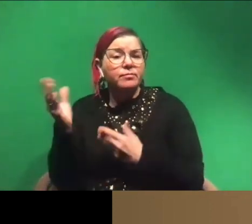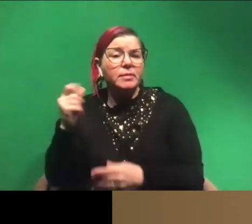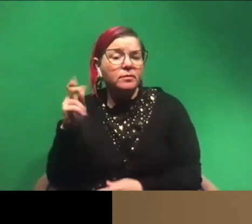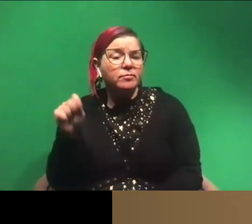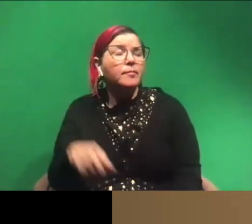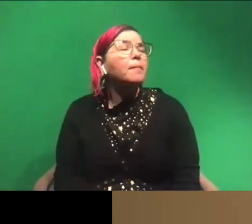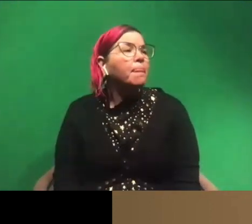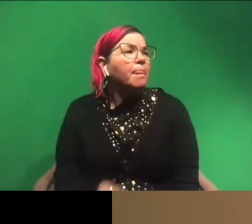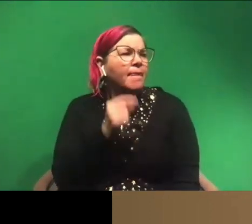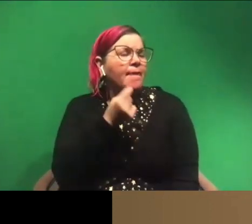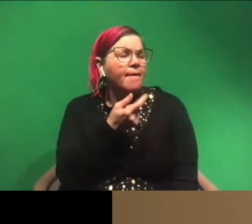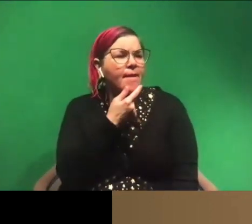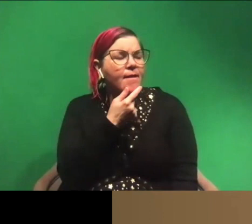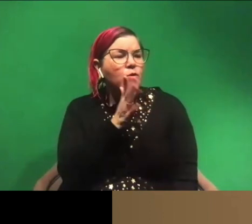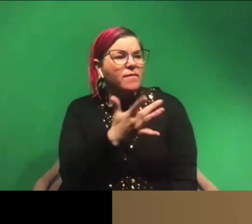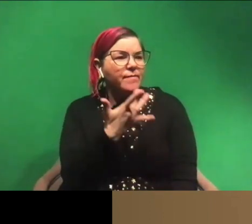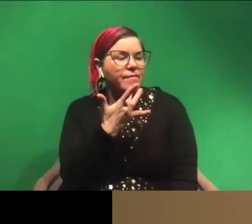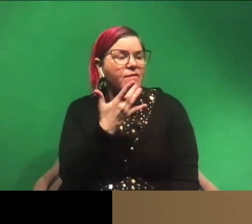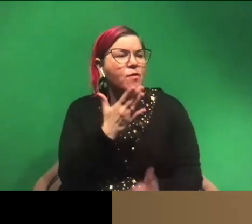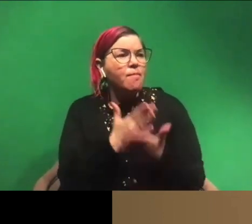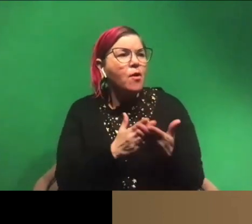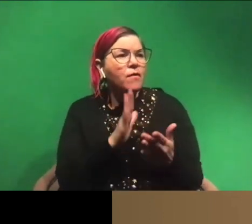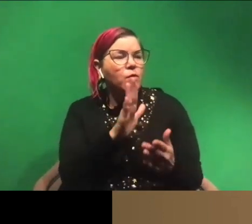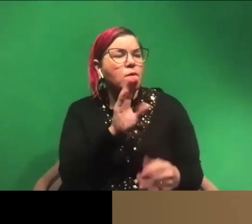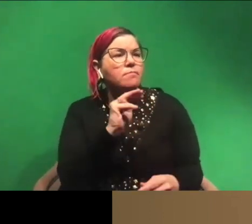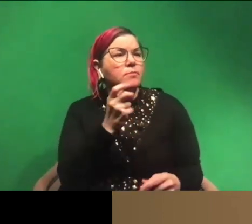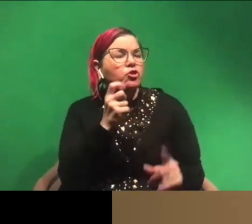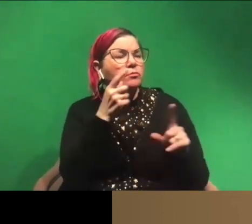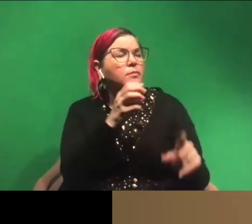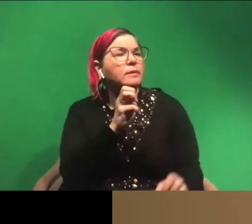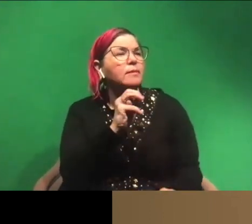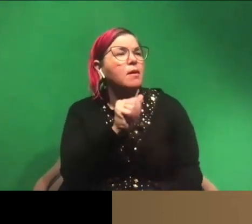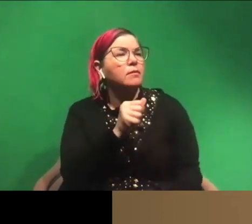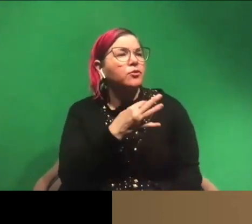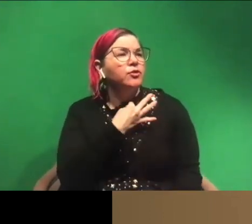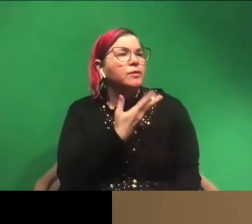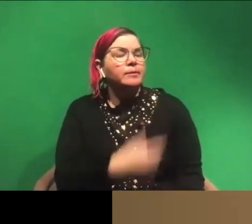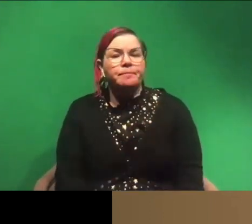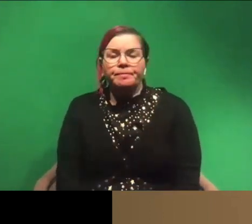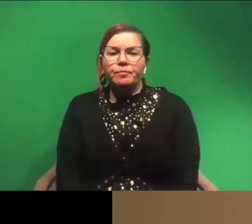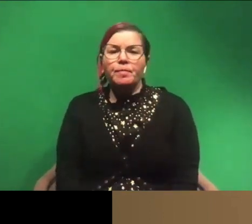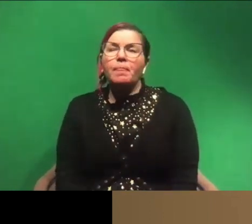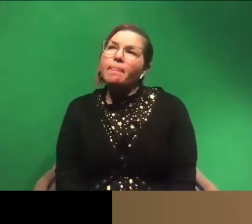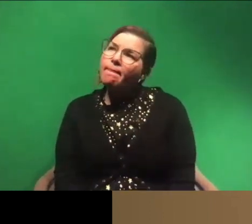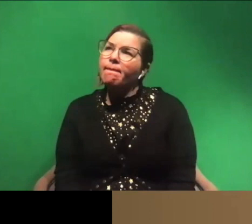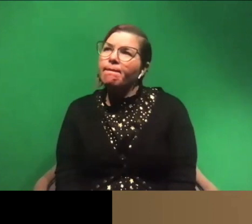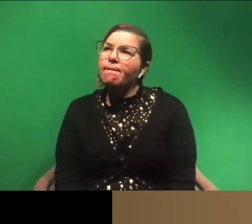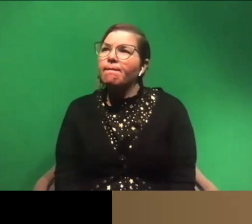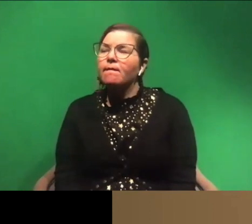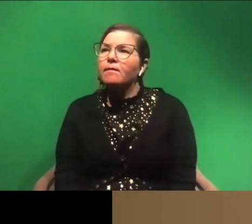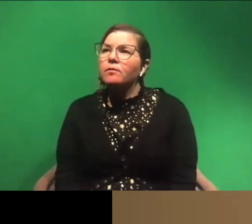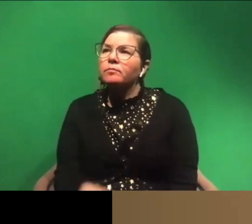Cool. What was your favorite part of your mission? Emma would like to know. I think probably